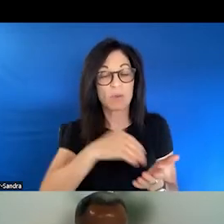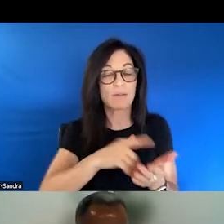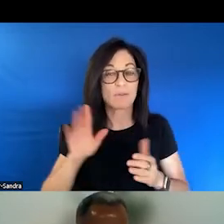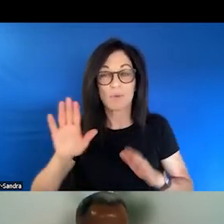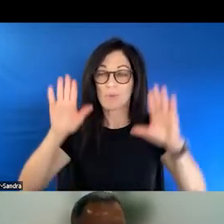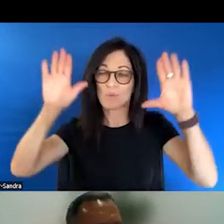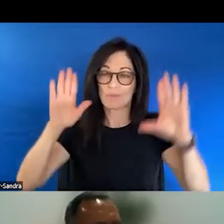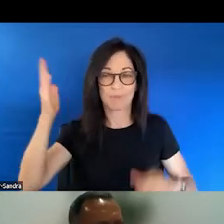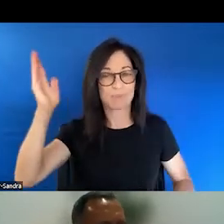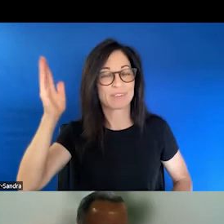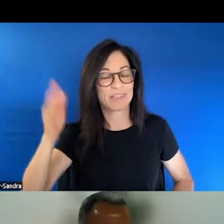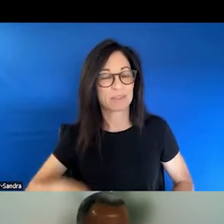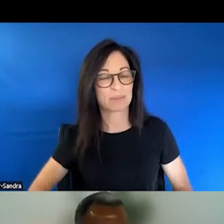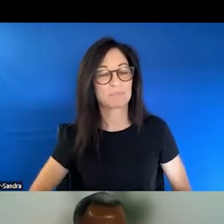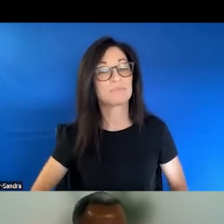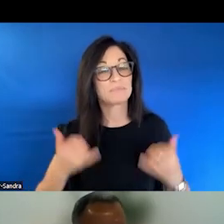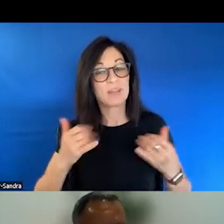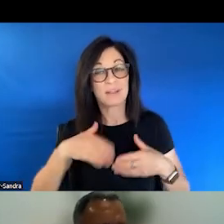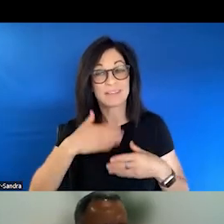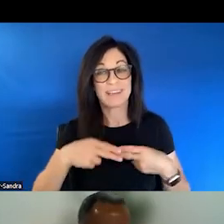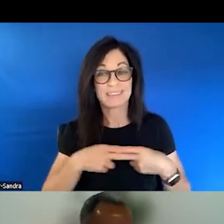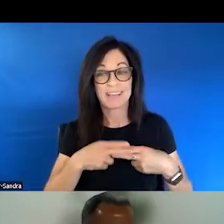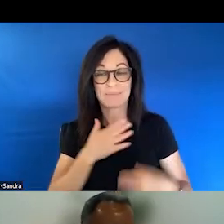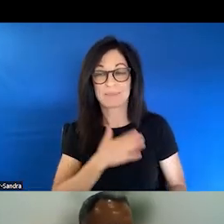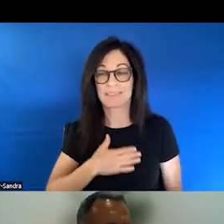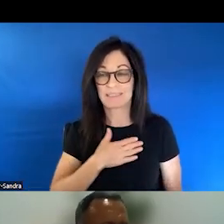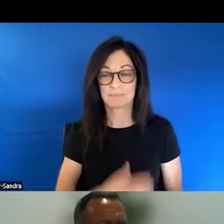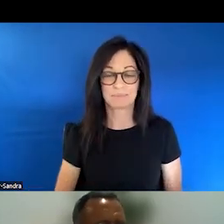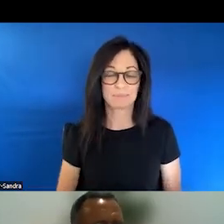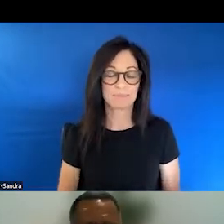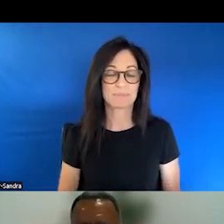presentation. Let's move to the next slide, if you will.